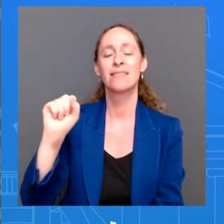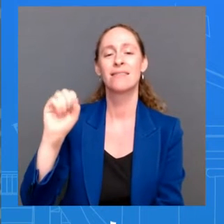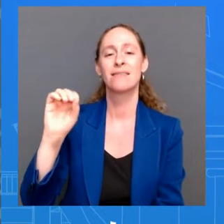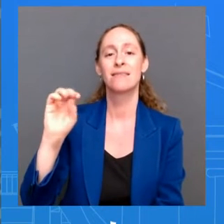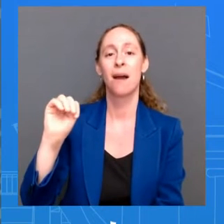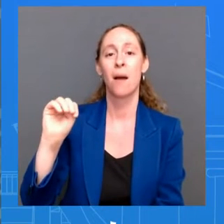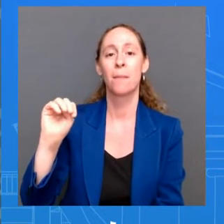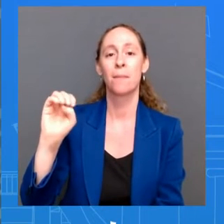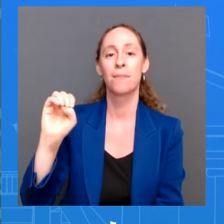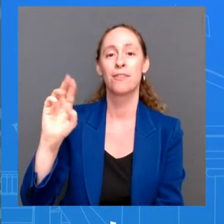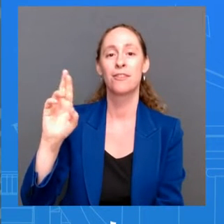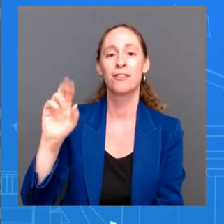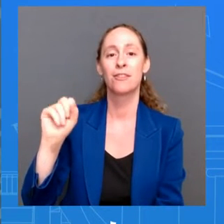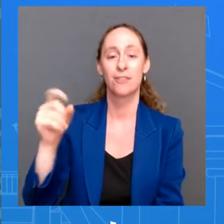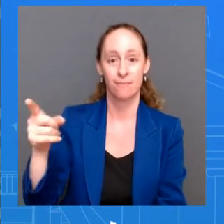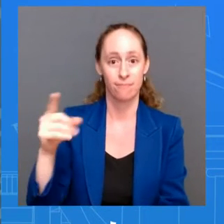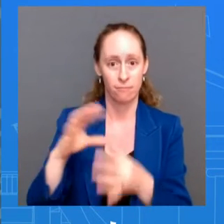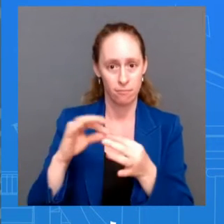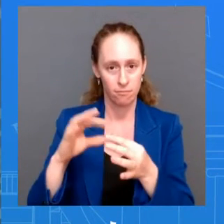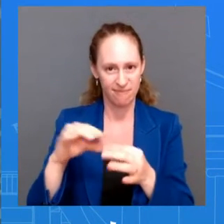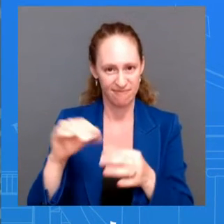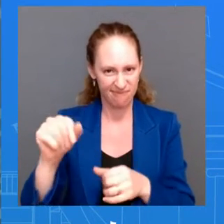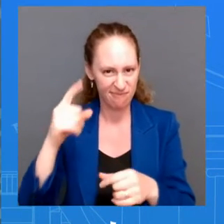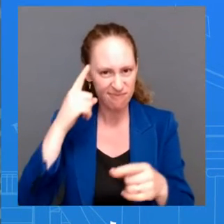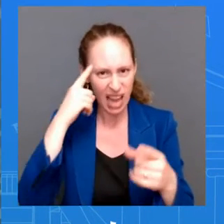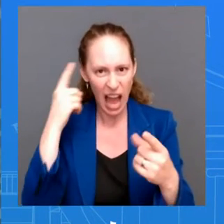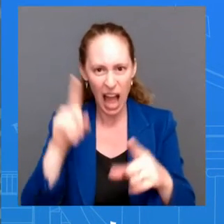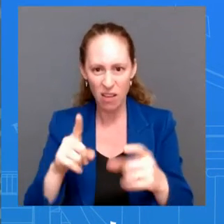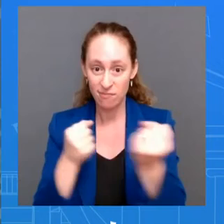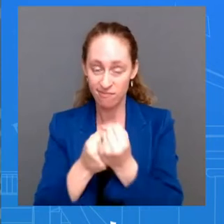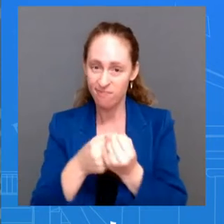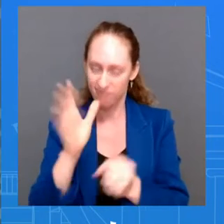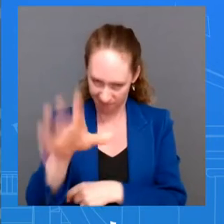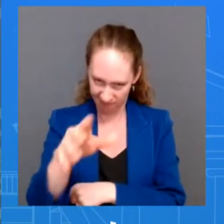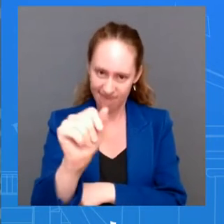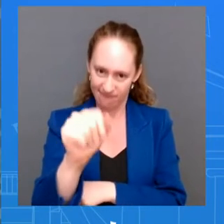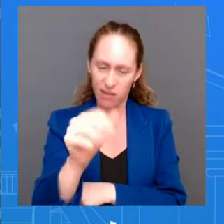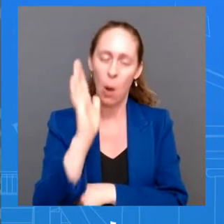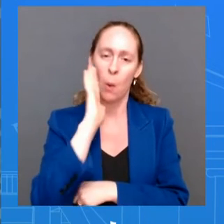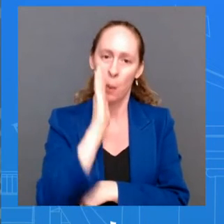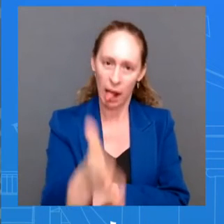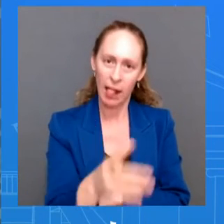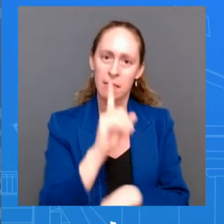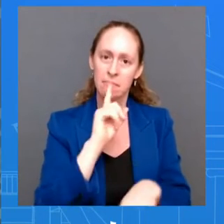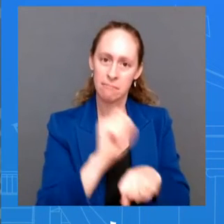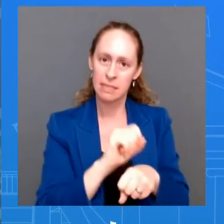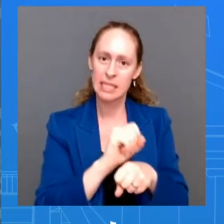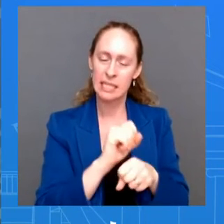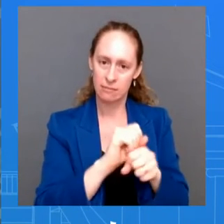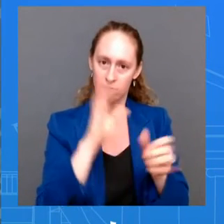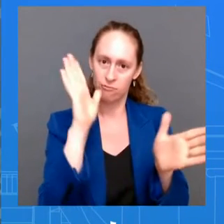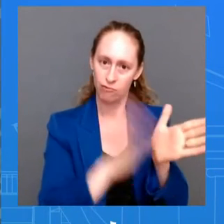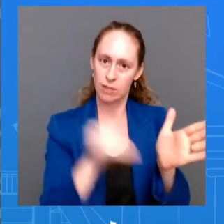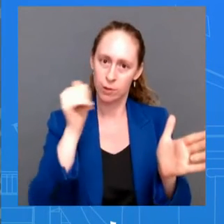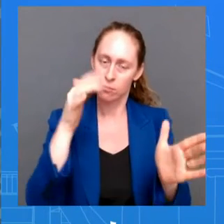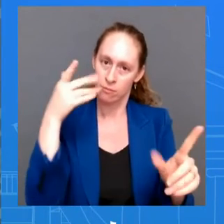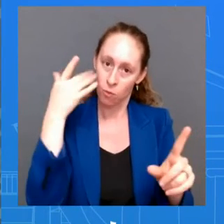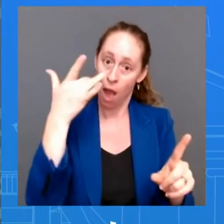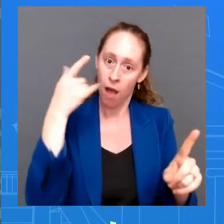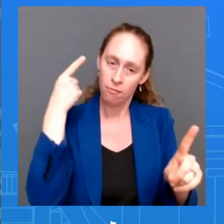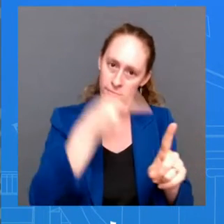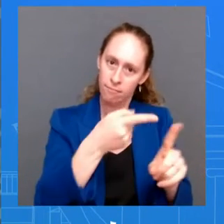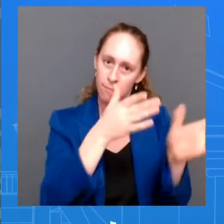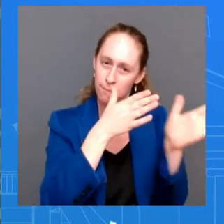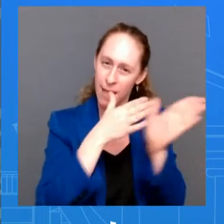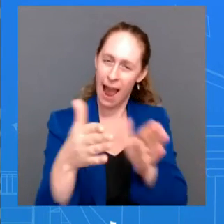it's directly fighting the rate of inflation." Other experts like Jason Furman and the Committee for a Responsible Federal Budget has said